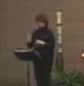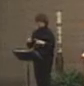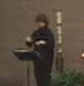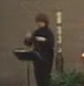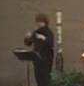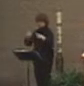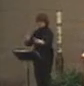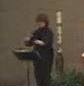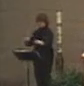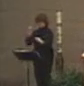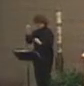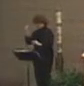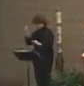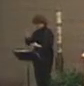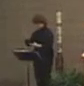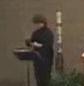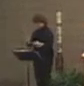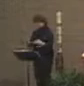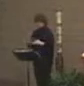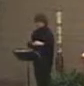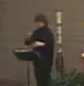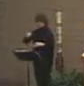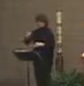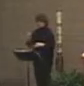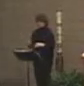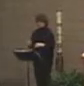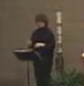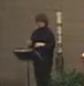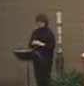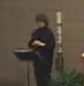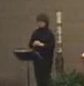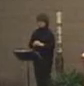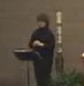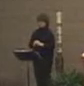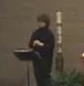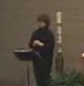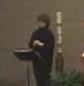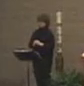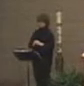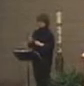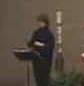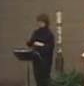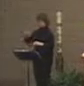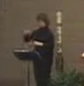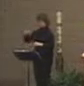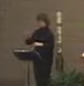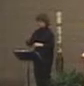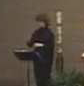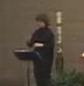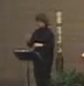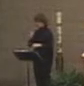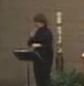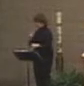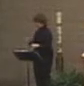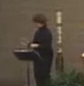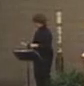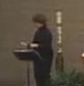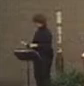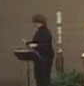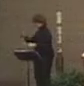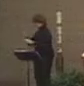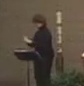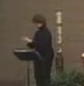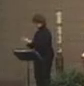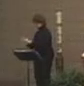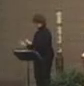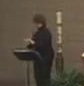through John the Baptist on God's behalf as a prophet. And he tells the 2, go follow him. Go follow Jesus. He's